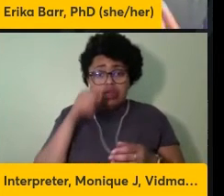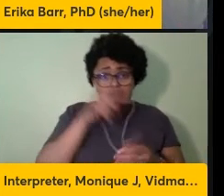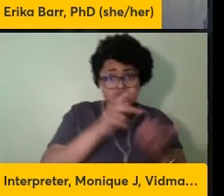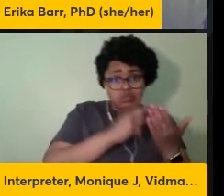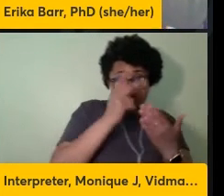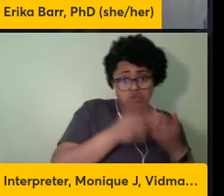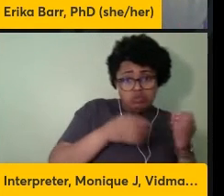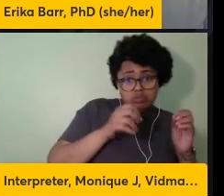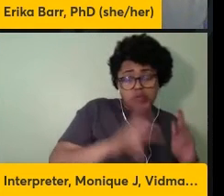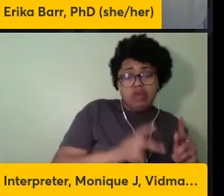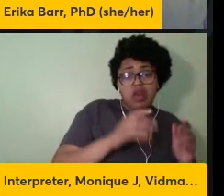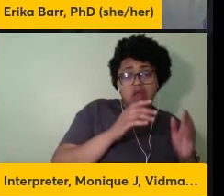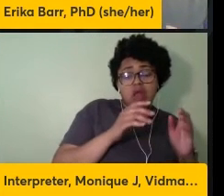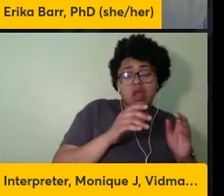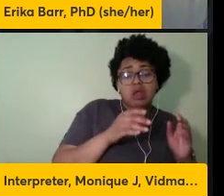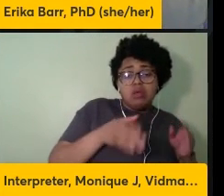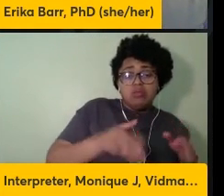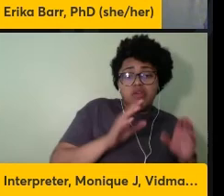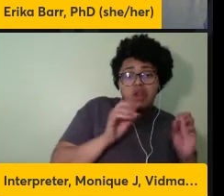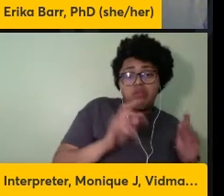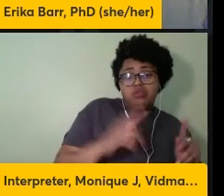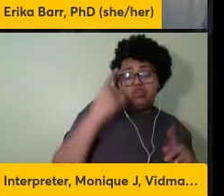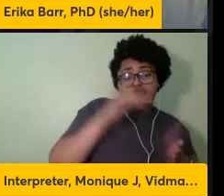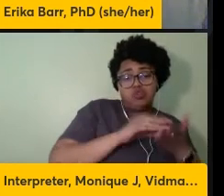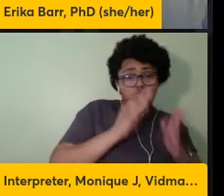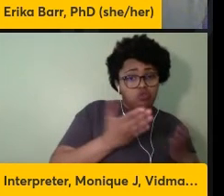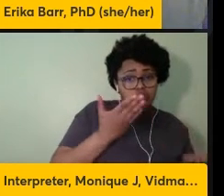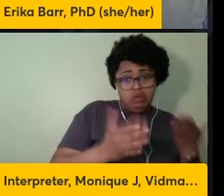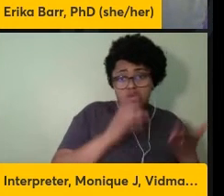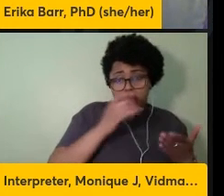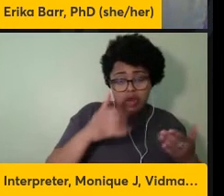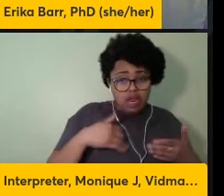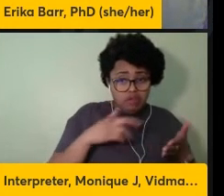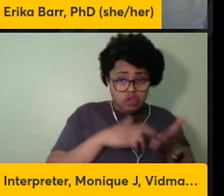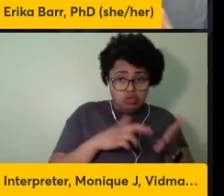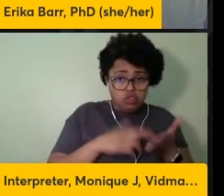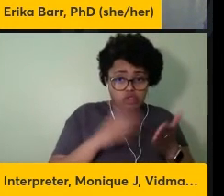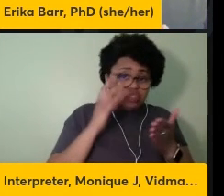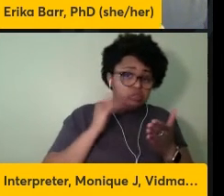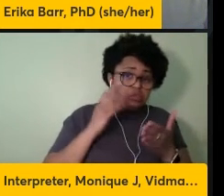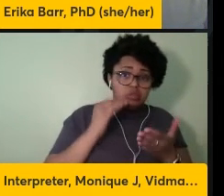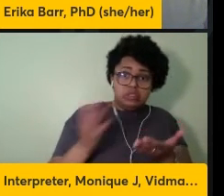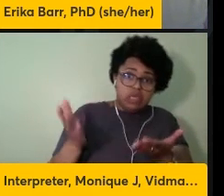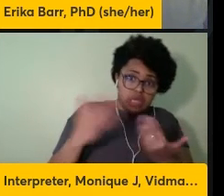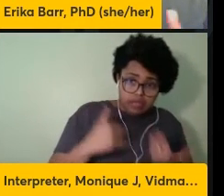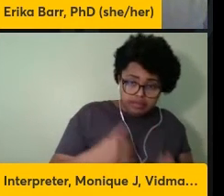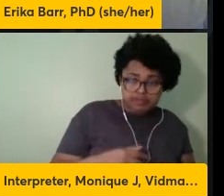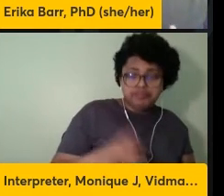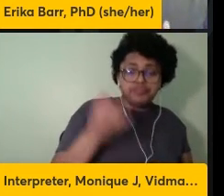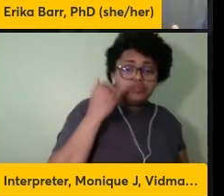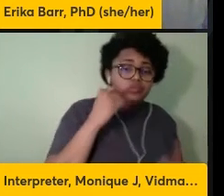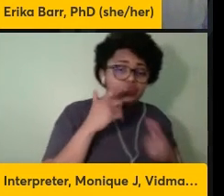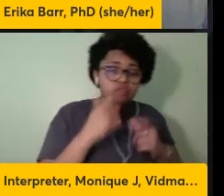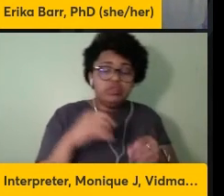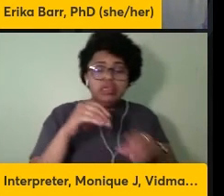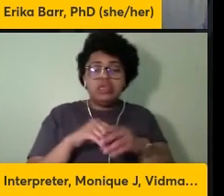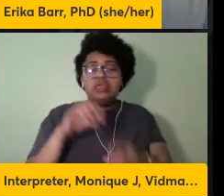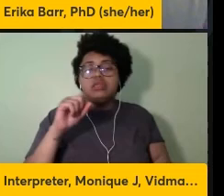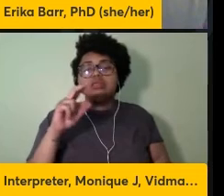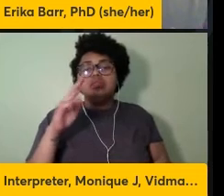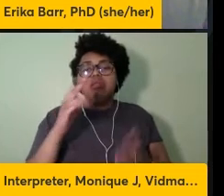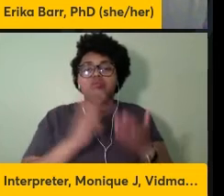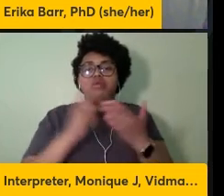who may not have any research experience to come. And so if you are interested in any of these sub-programs, I encourage you to visit